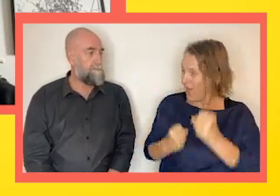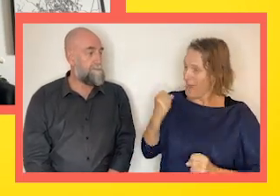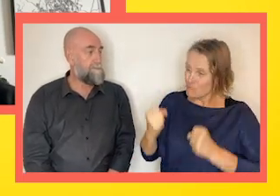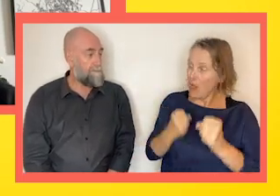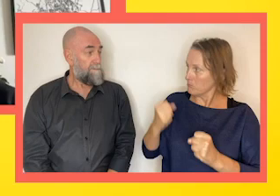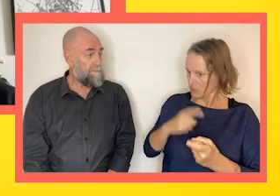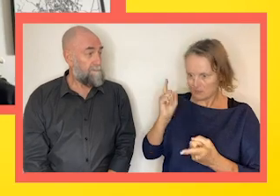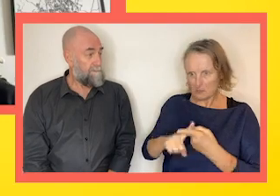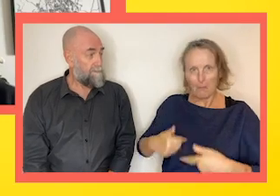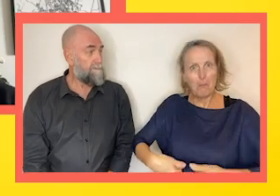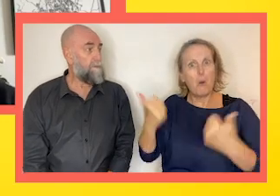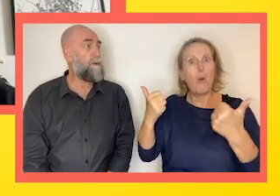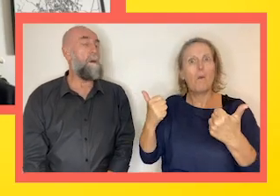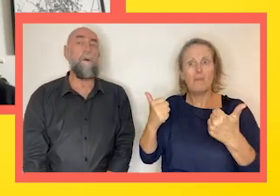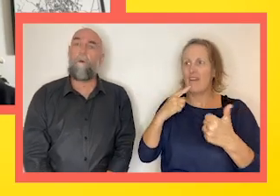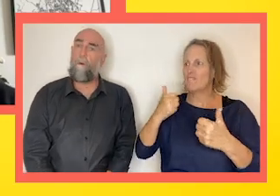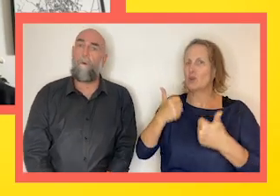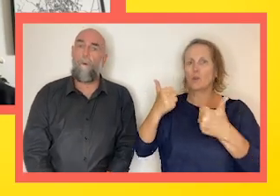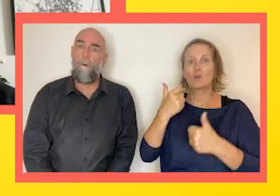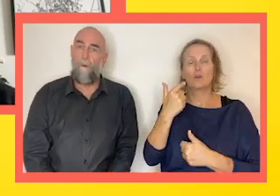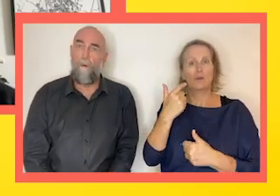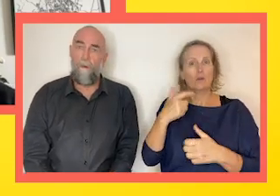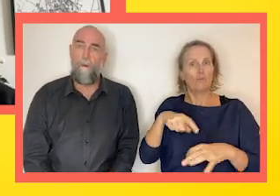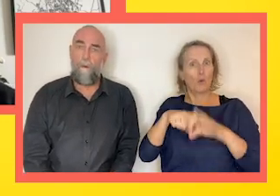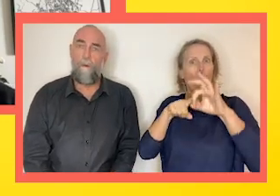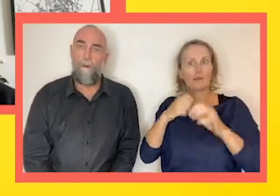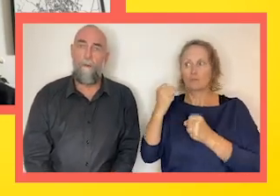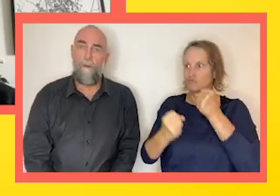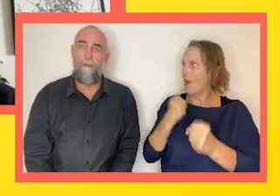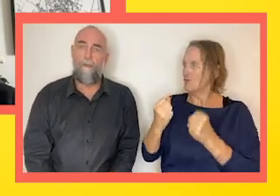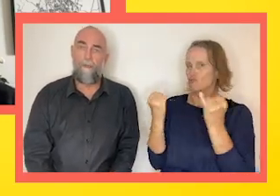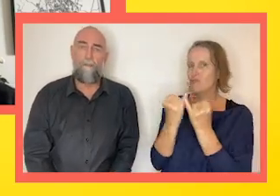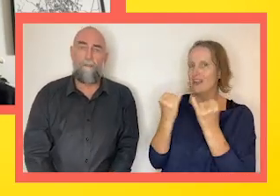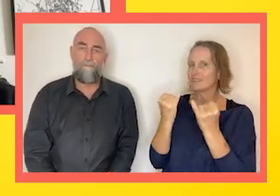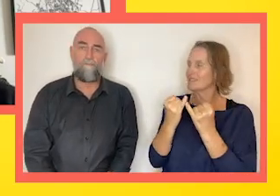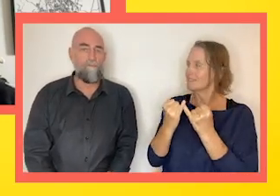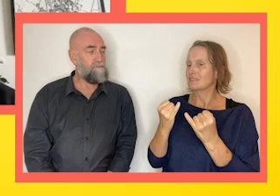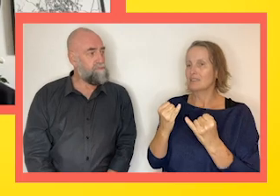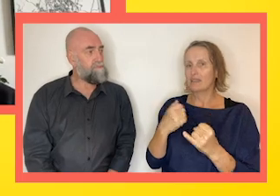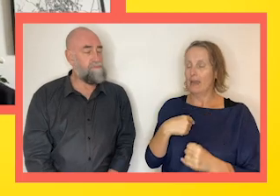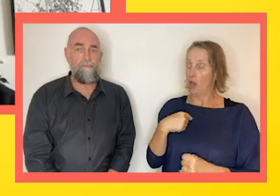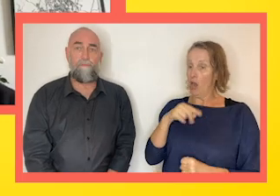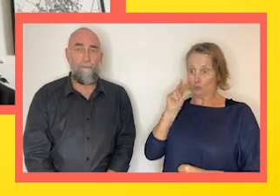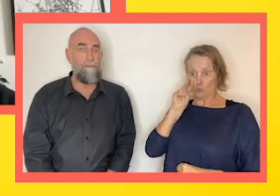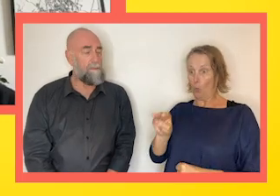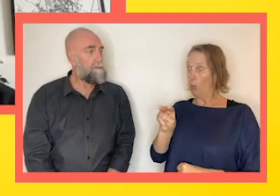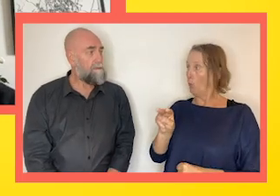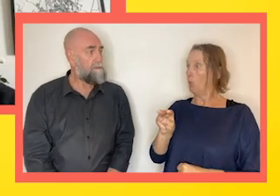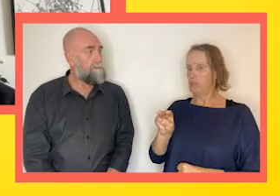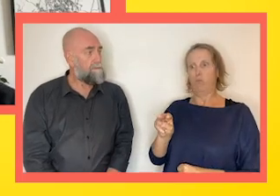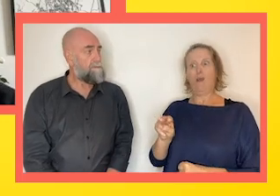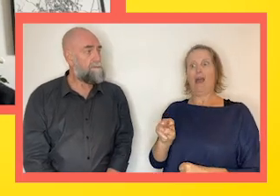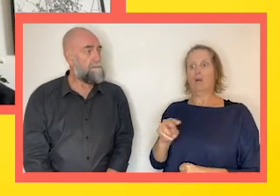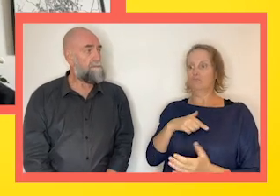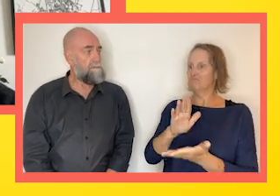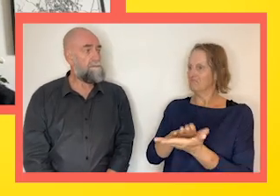there, drop an A quali into a 1.7 headwind. And the winds were definitely headwinds on the day. As I said, I was out there and